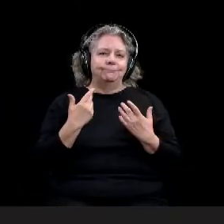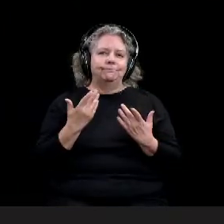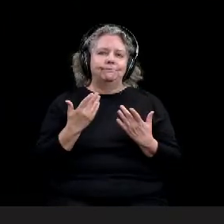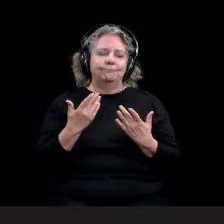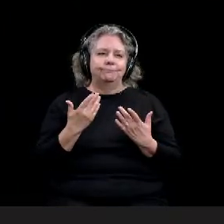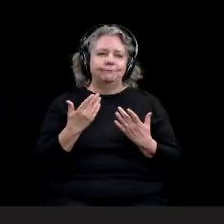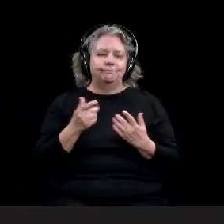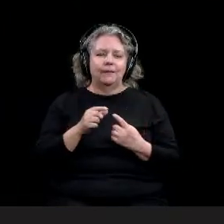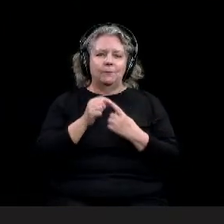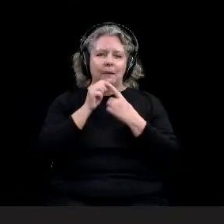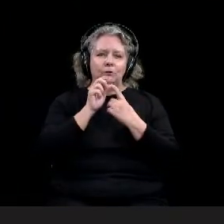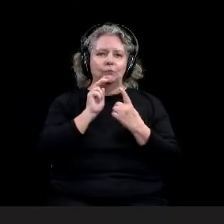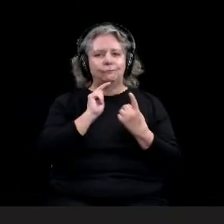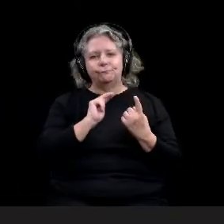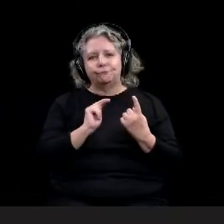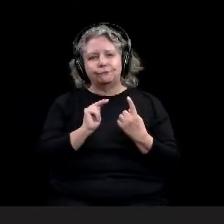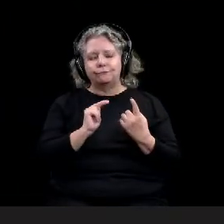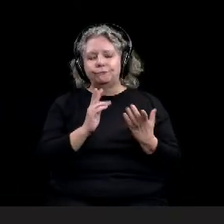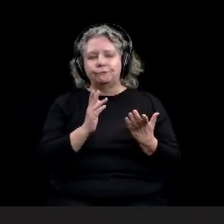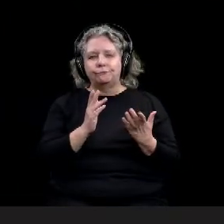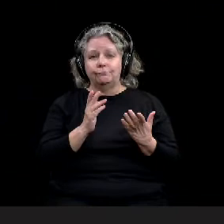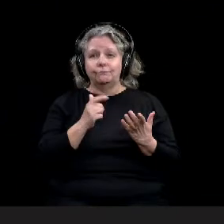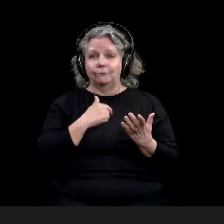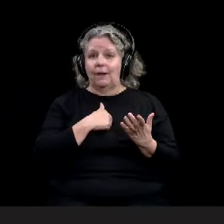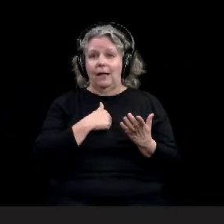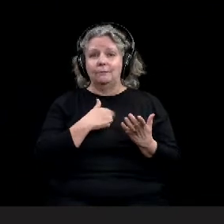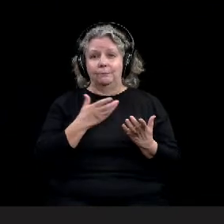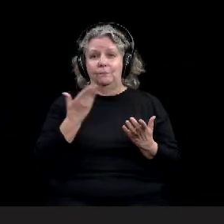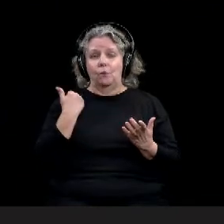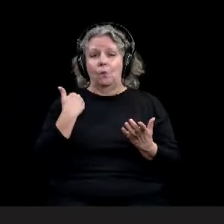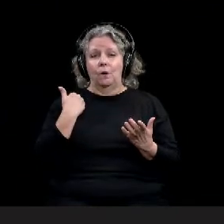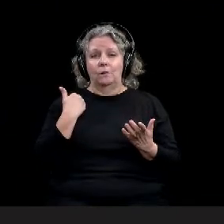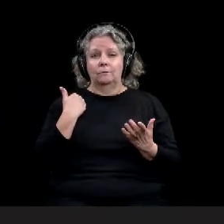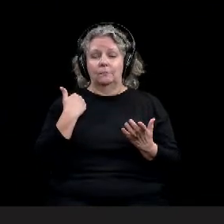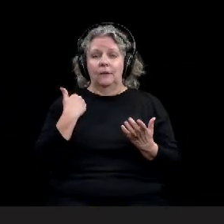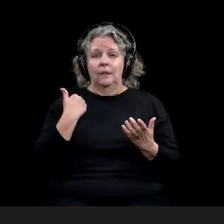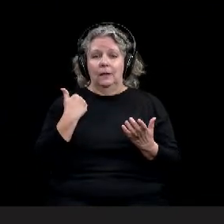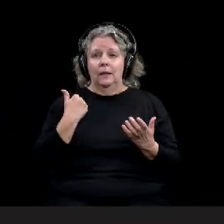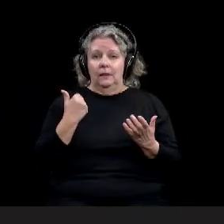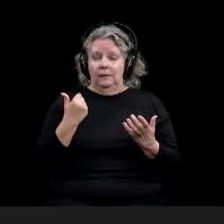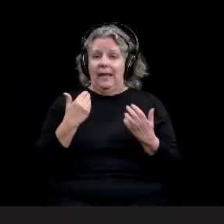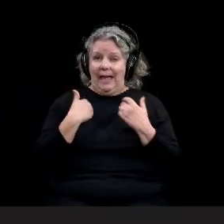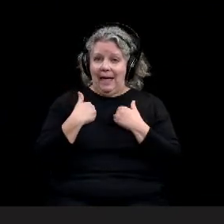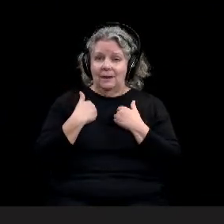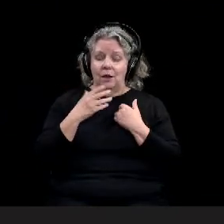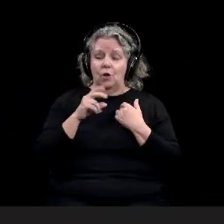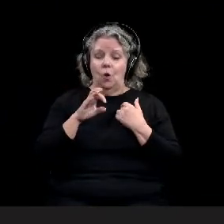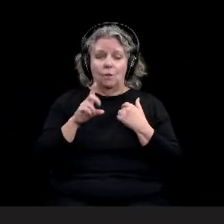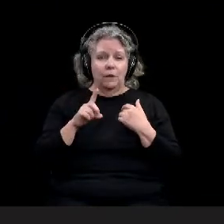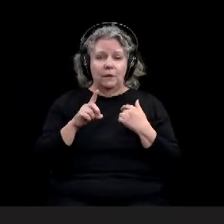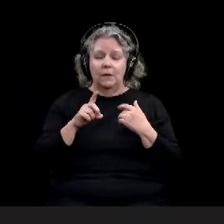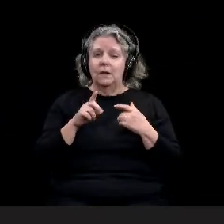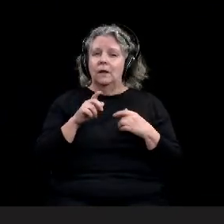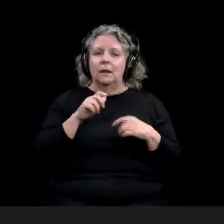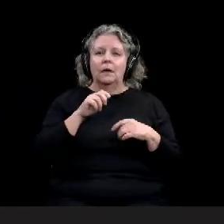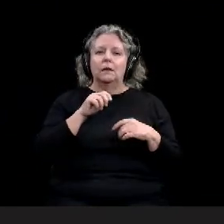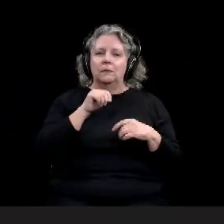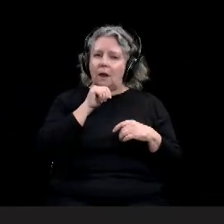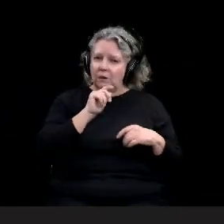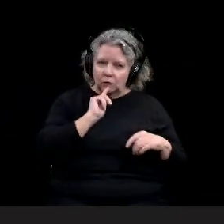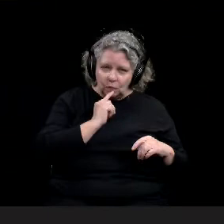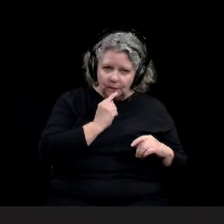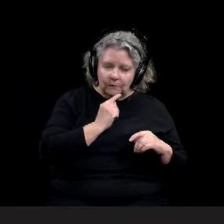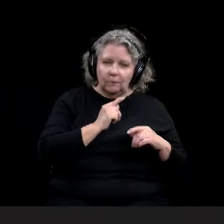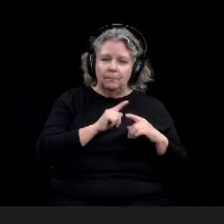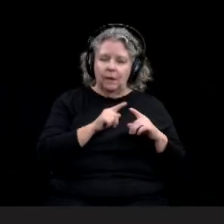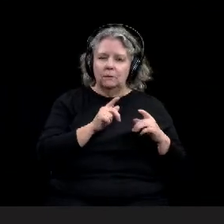COVID and fortunately didn't get it very badly. I've had lots of friends and some family who've had it who don't get significant